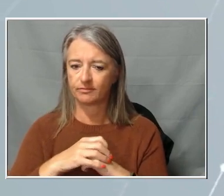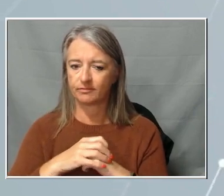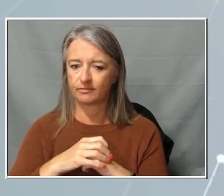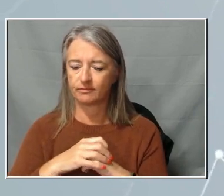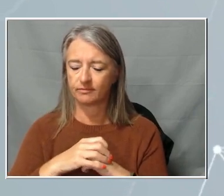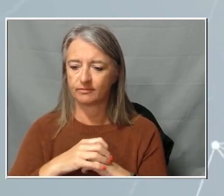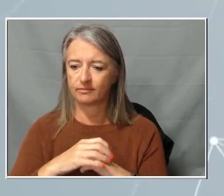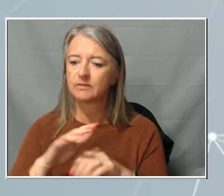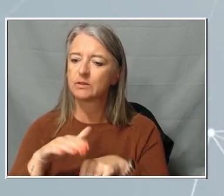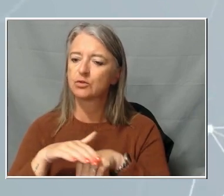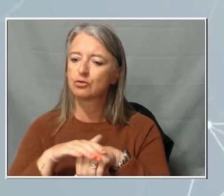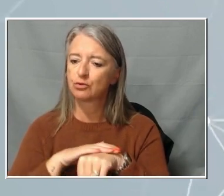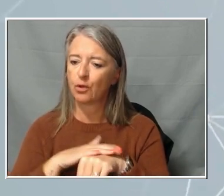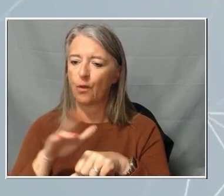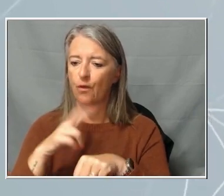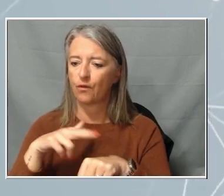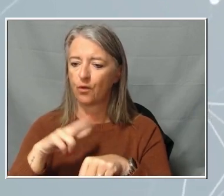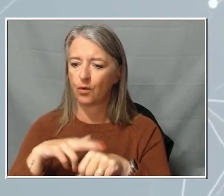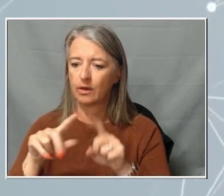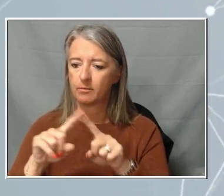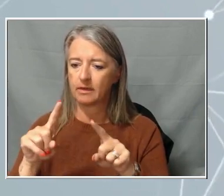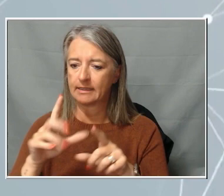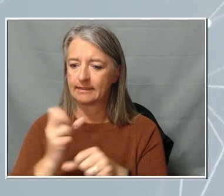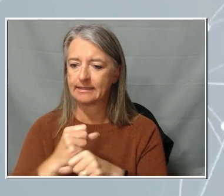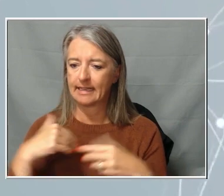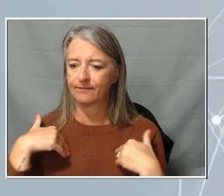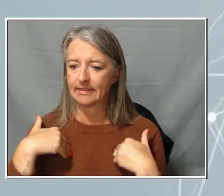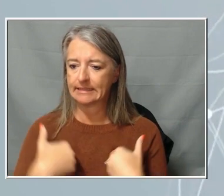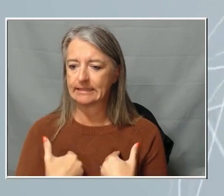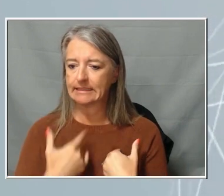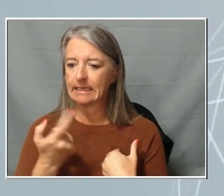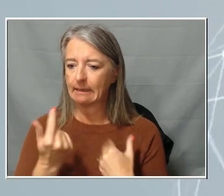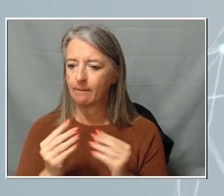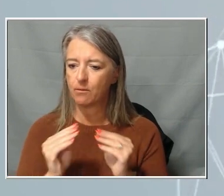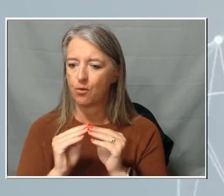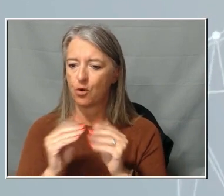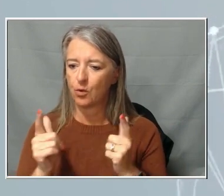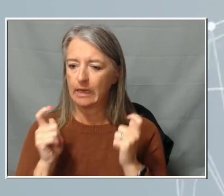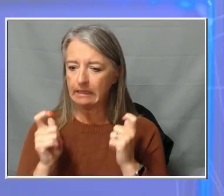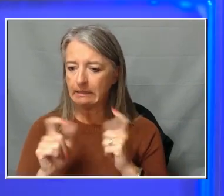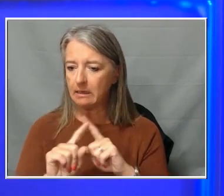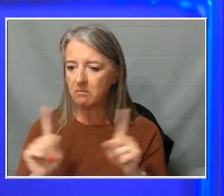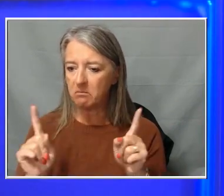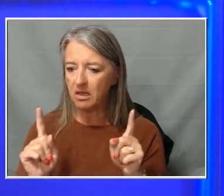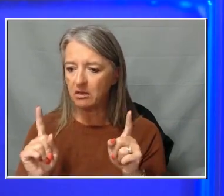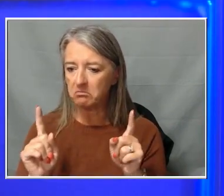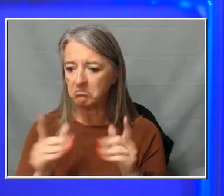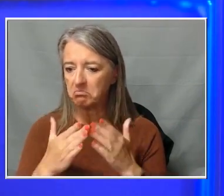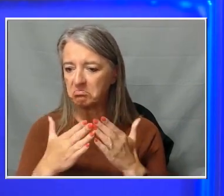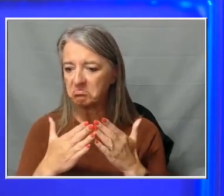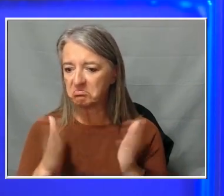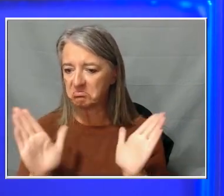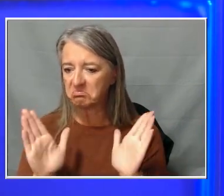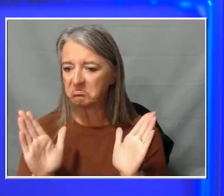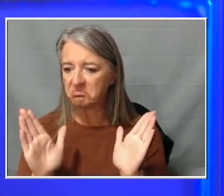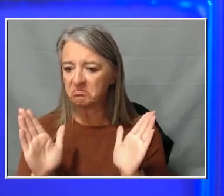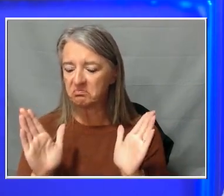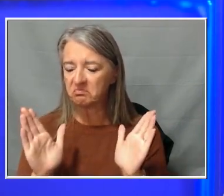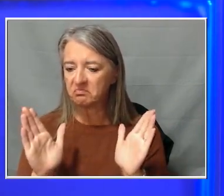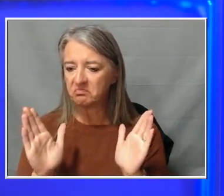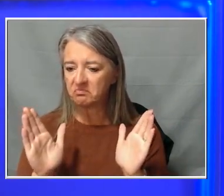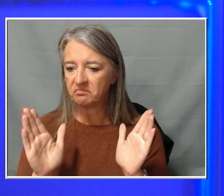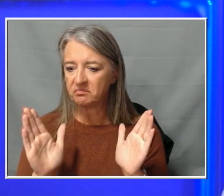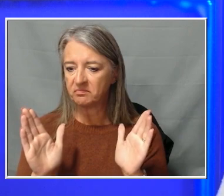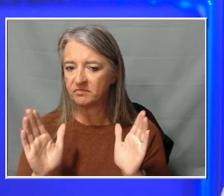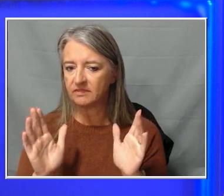things slow, of course, and I did get fatigued a little faster, but I do think that just kind of